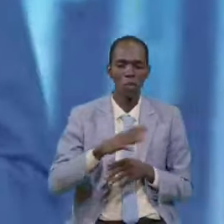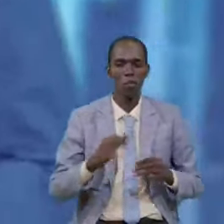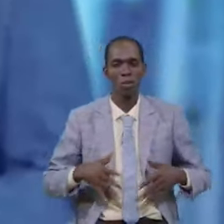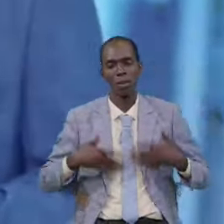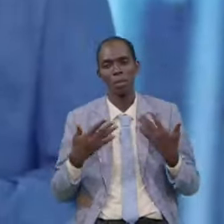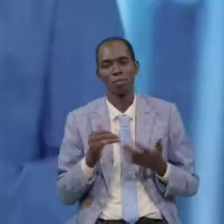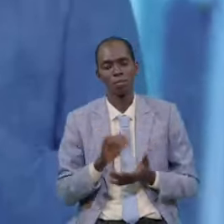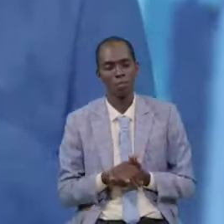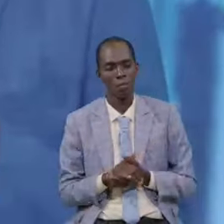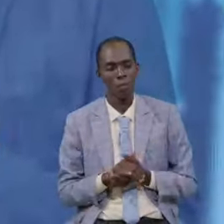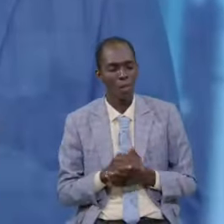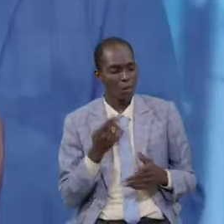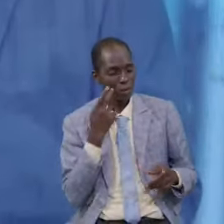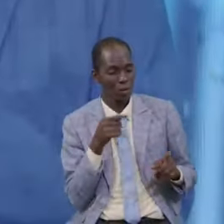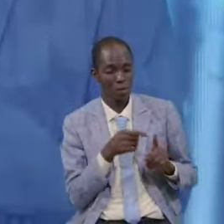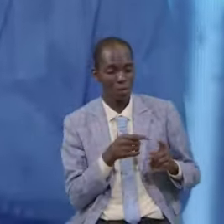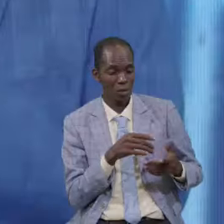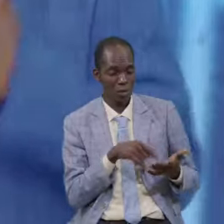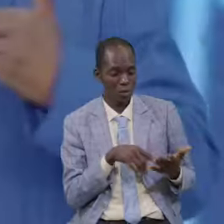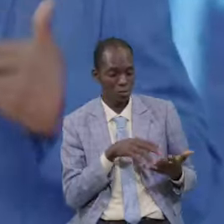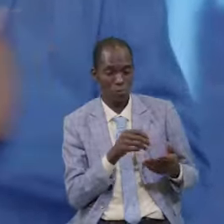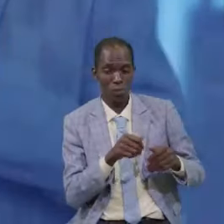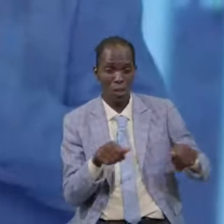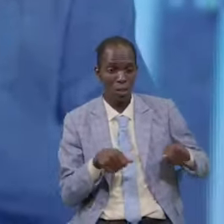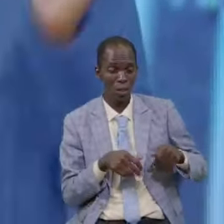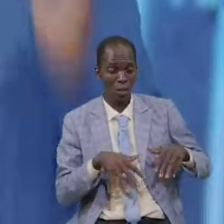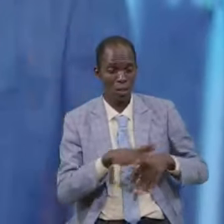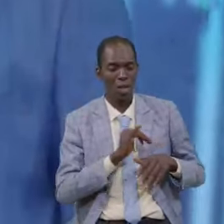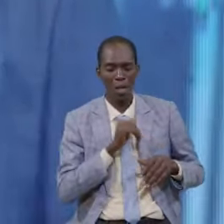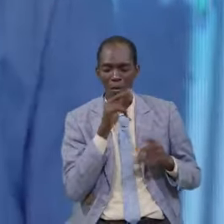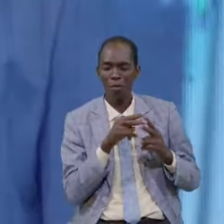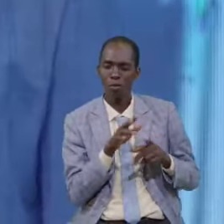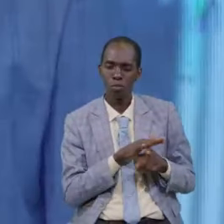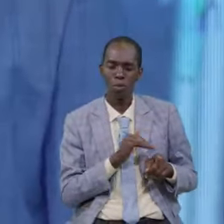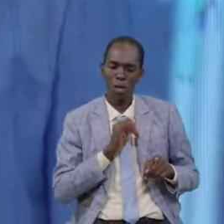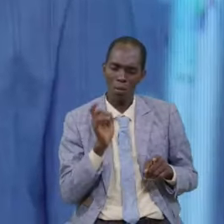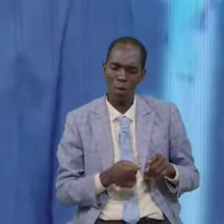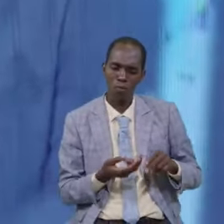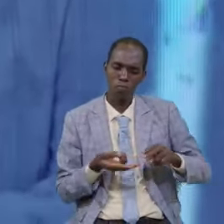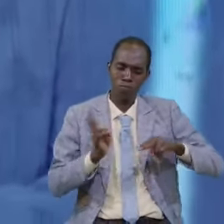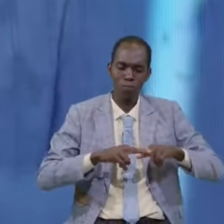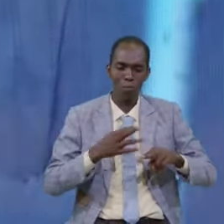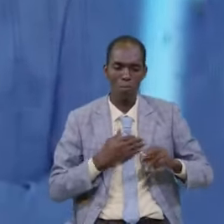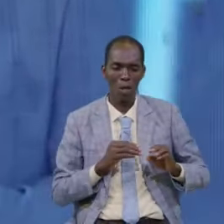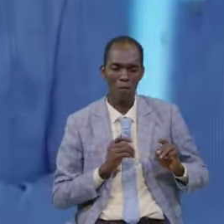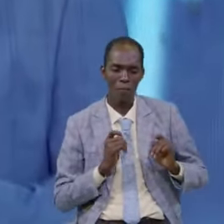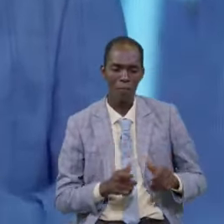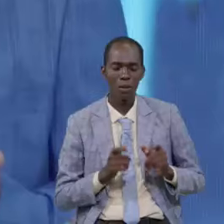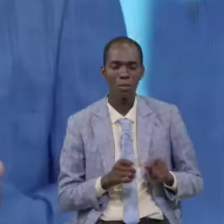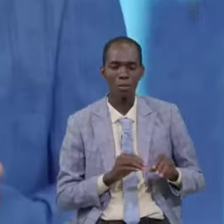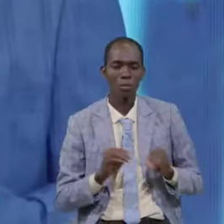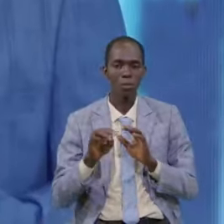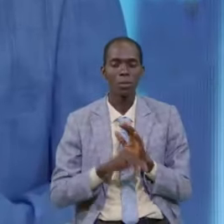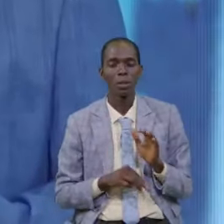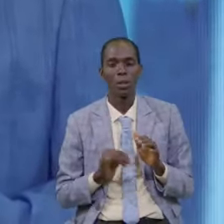I want to quick. I want to be quick. And then I increase my speed a little bit today. I'm shy. I want to be